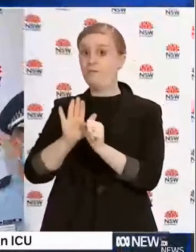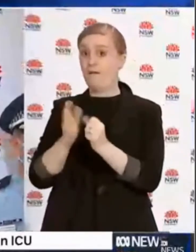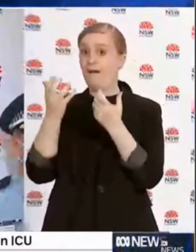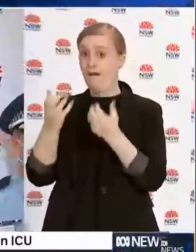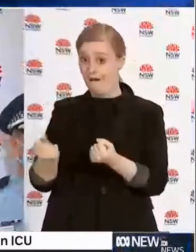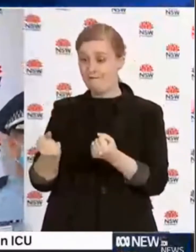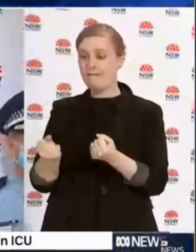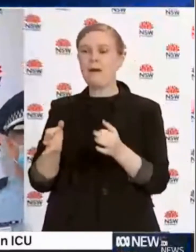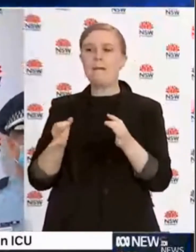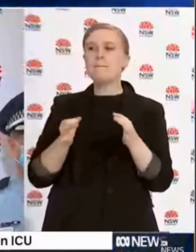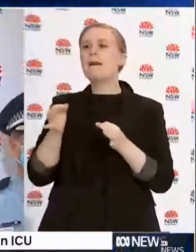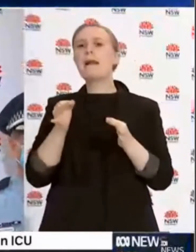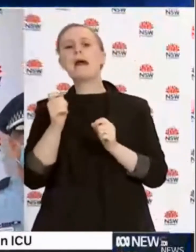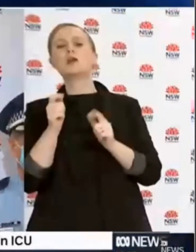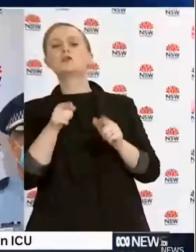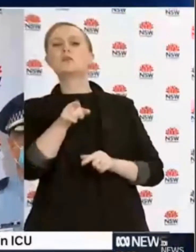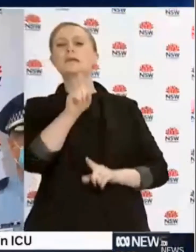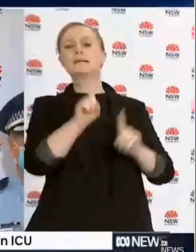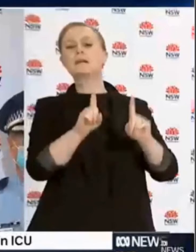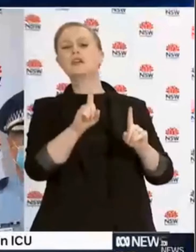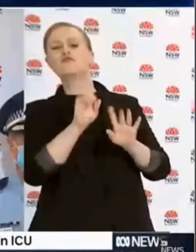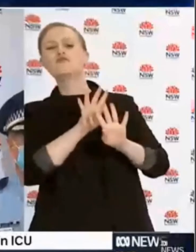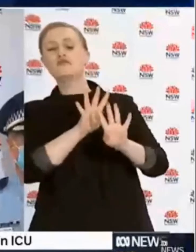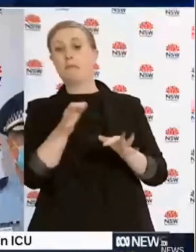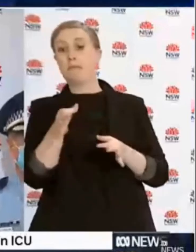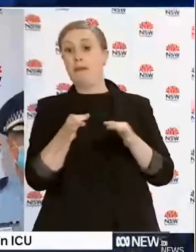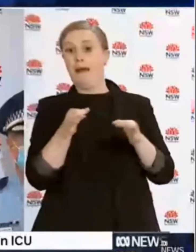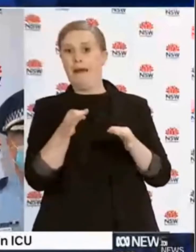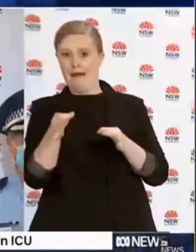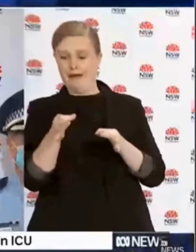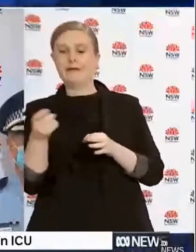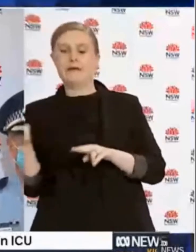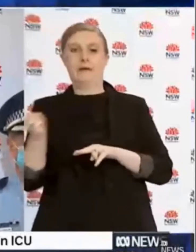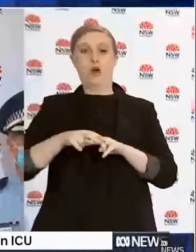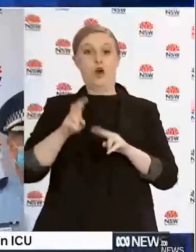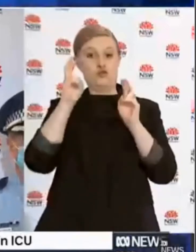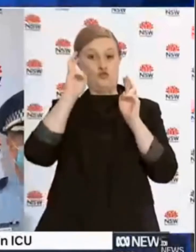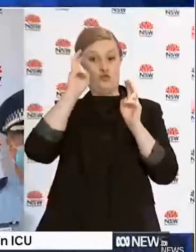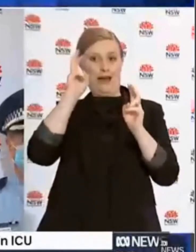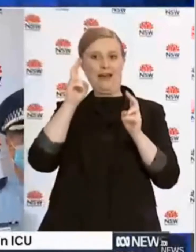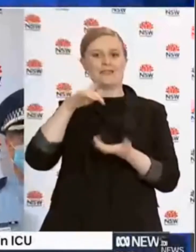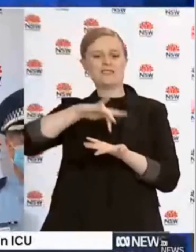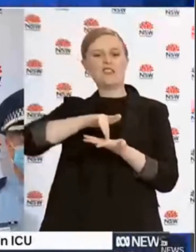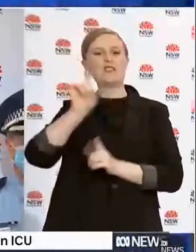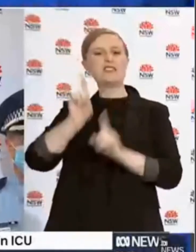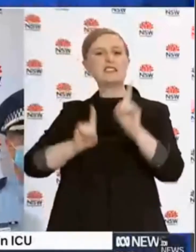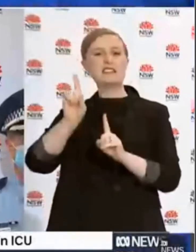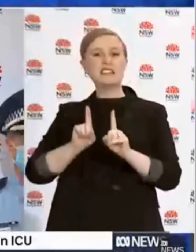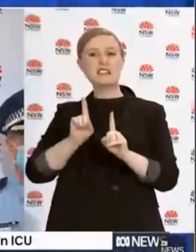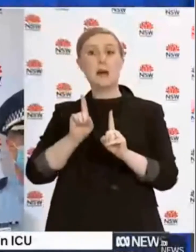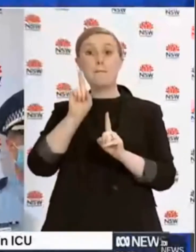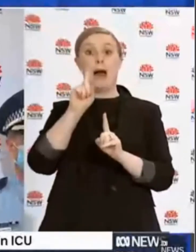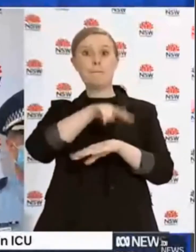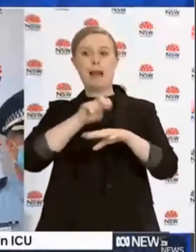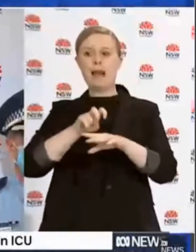station and turned around. He was given a $1,000 infringement, and he, it appears, did